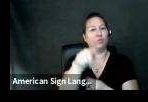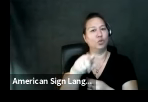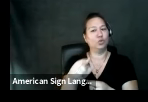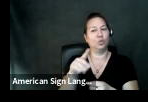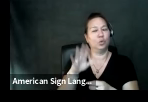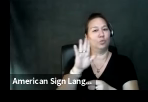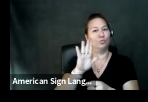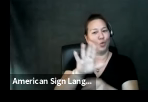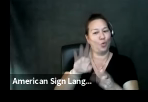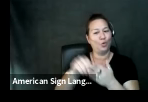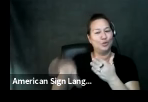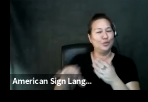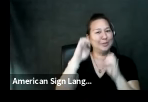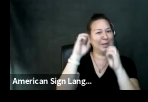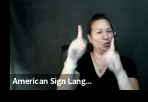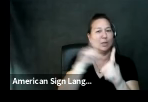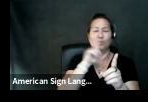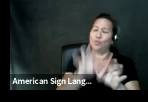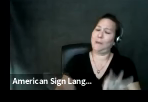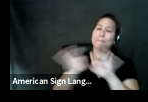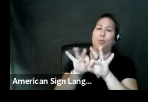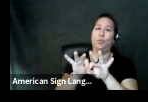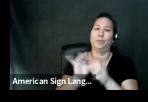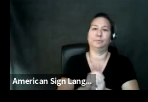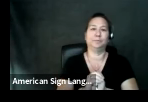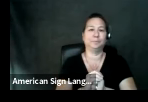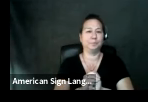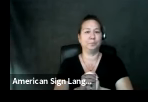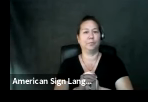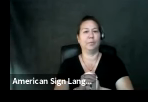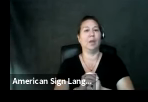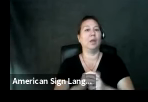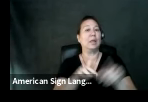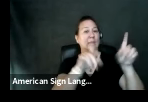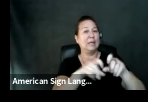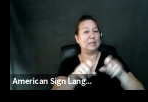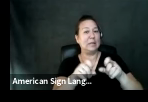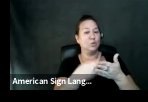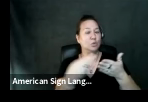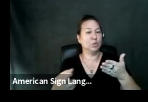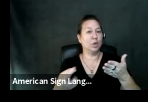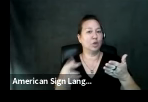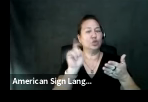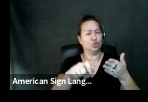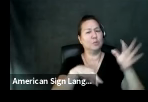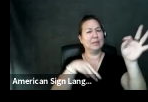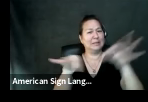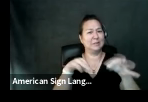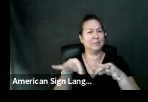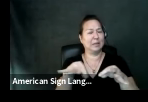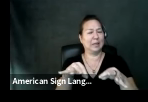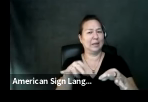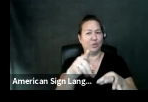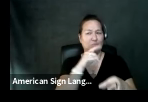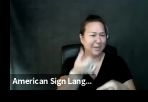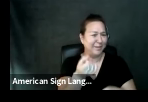So these should, like the assessment results, should be explained by each member. But again, feel free to ask if you're not